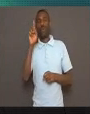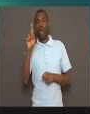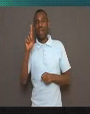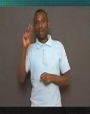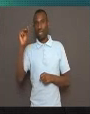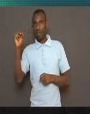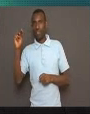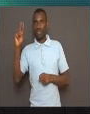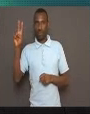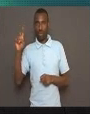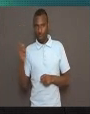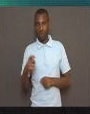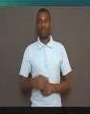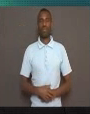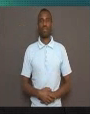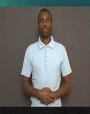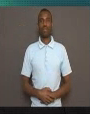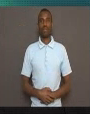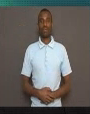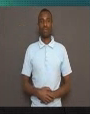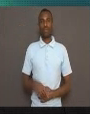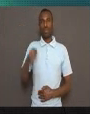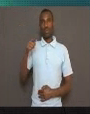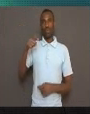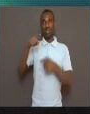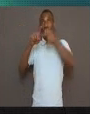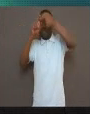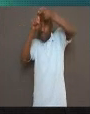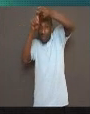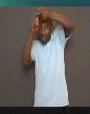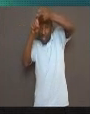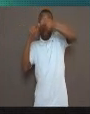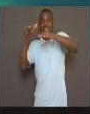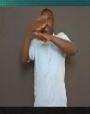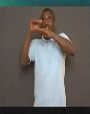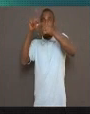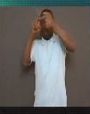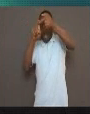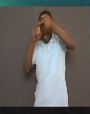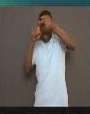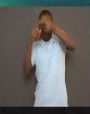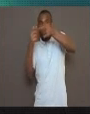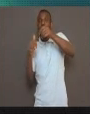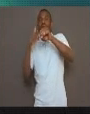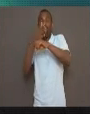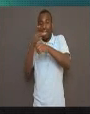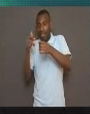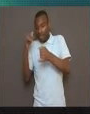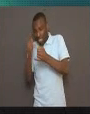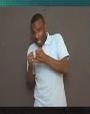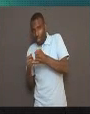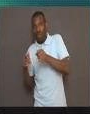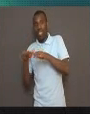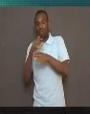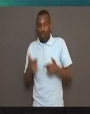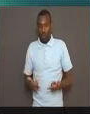squared. It hangs from a tall support, and a load